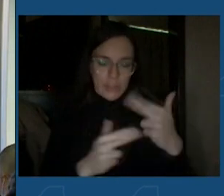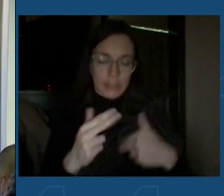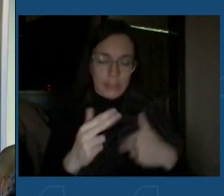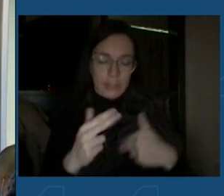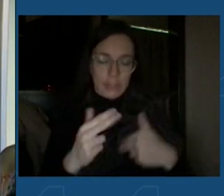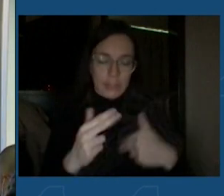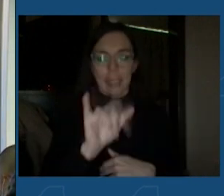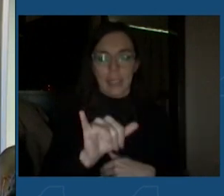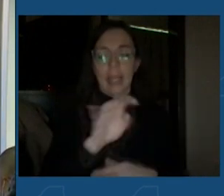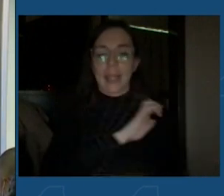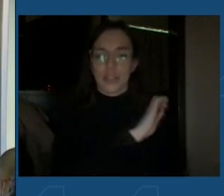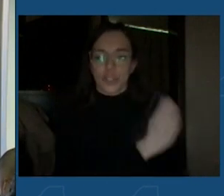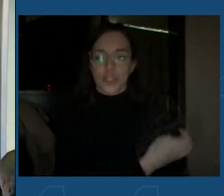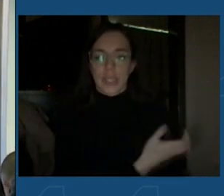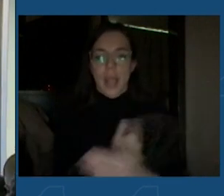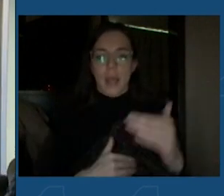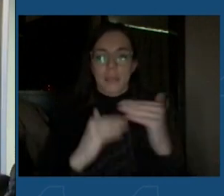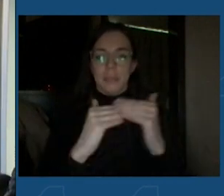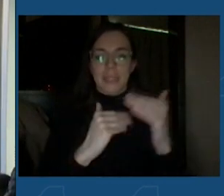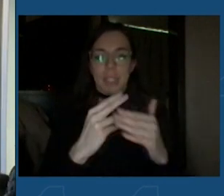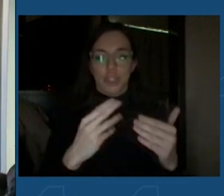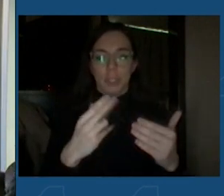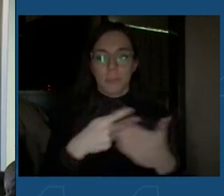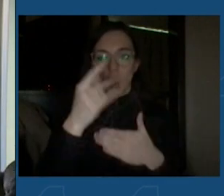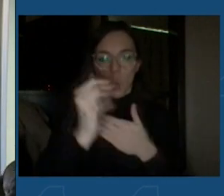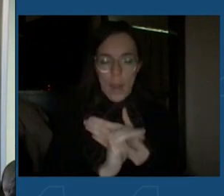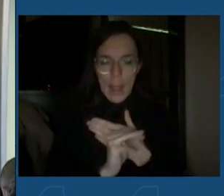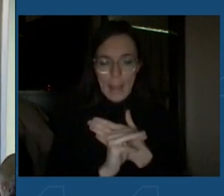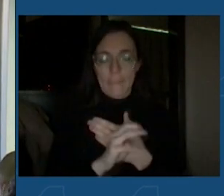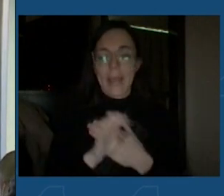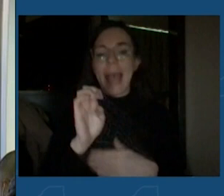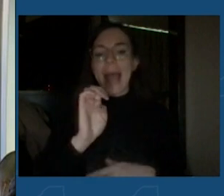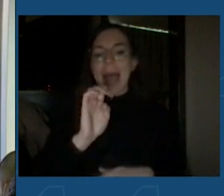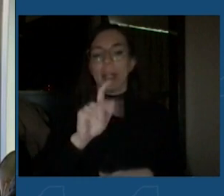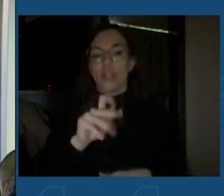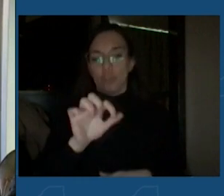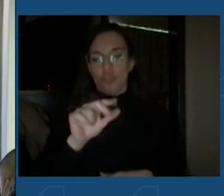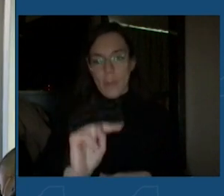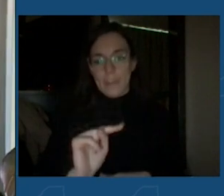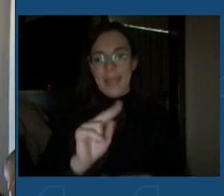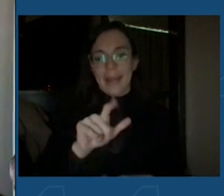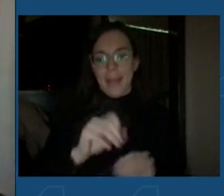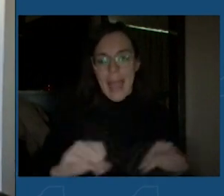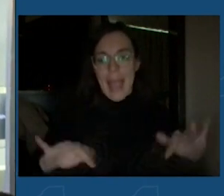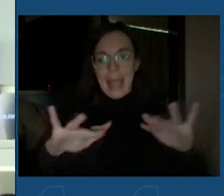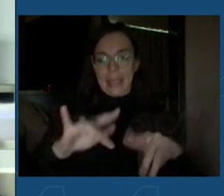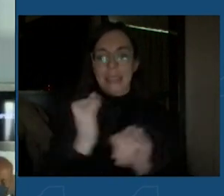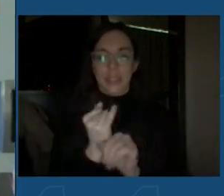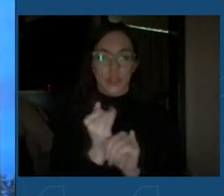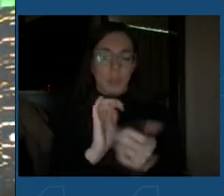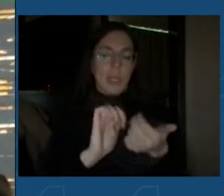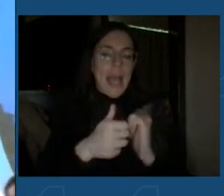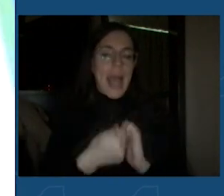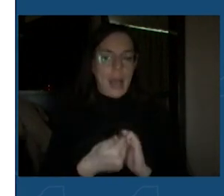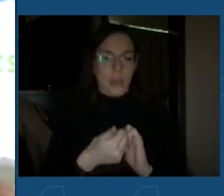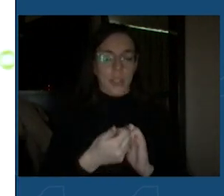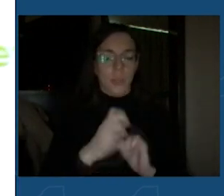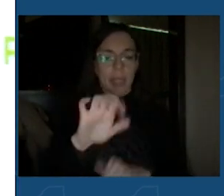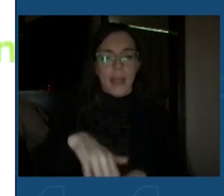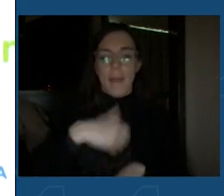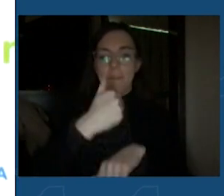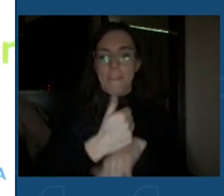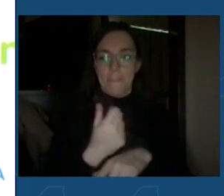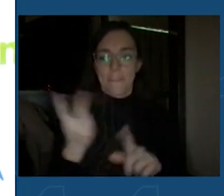Program, at Urban Land Institute, and you can learn about how we applied it to how do you design and